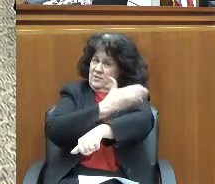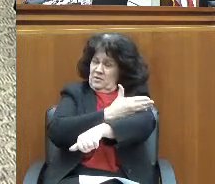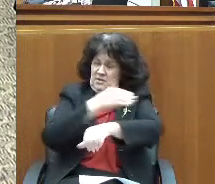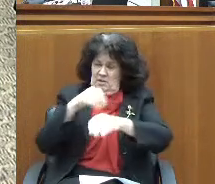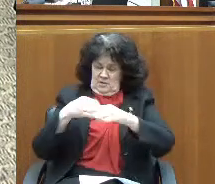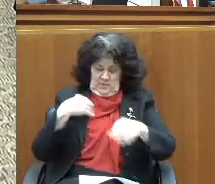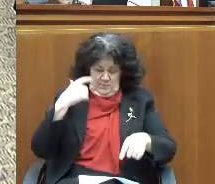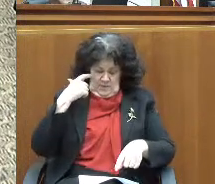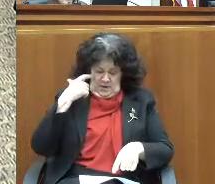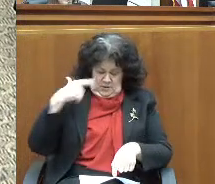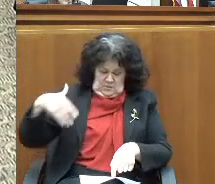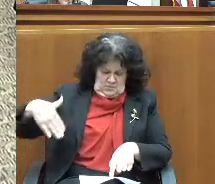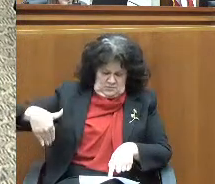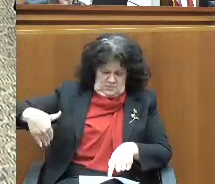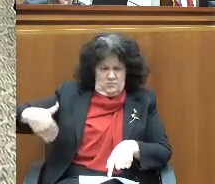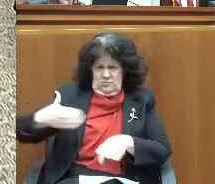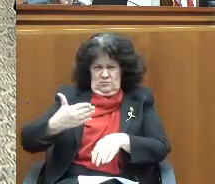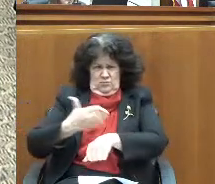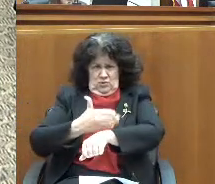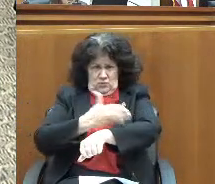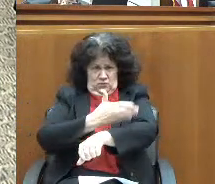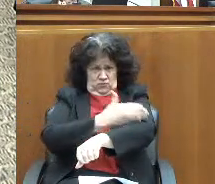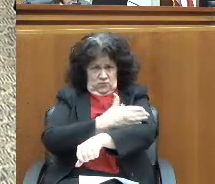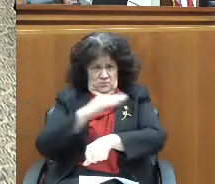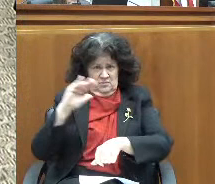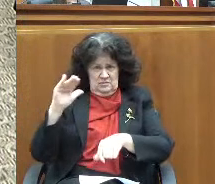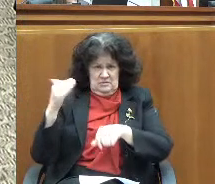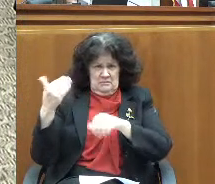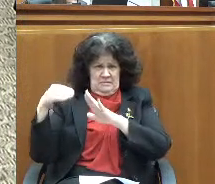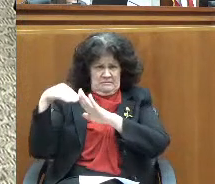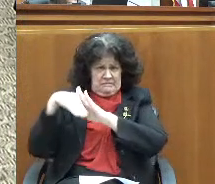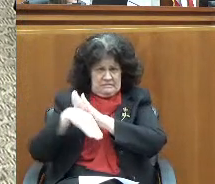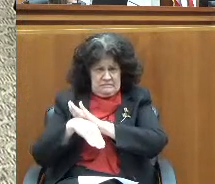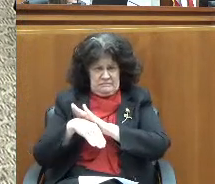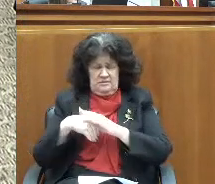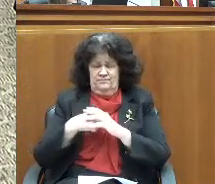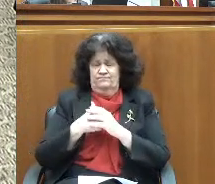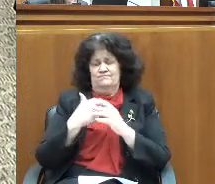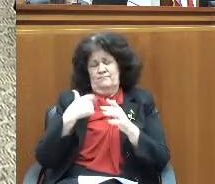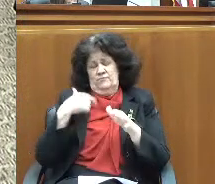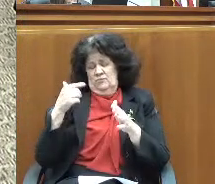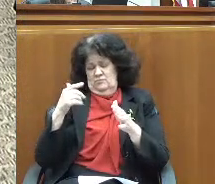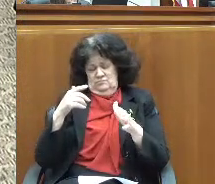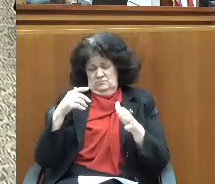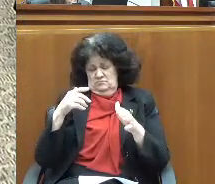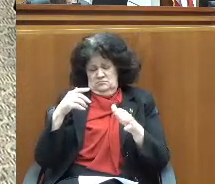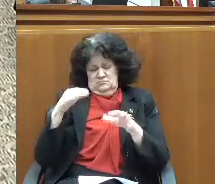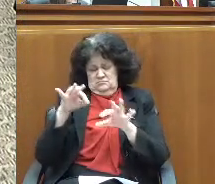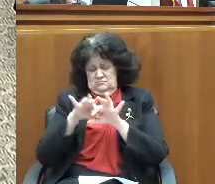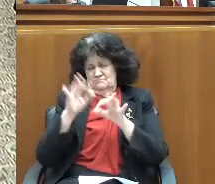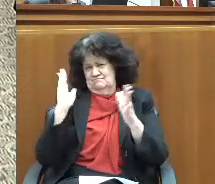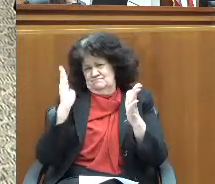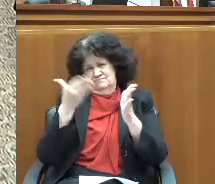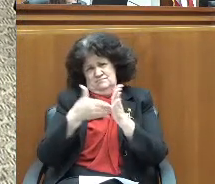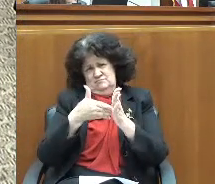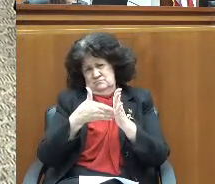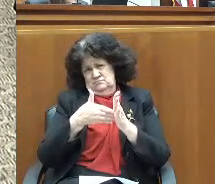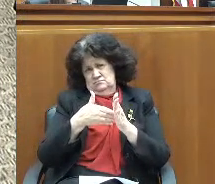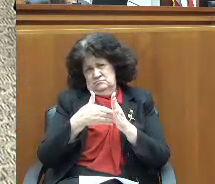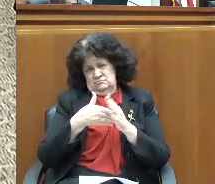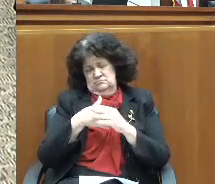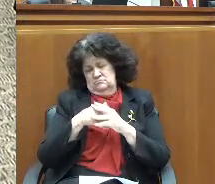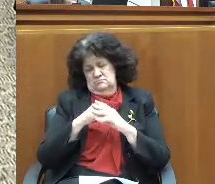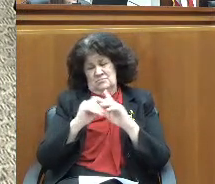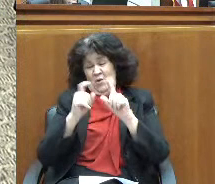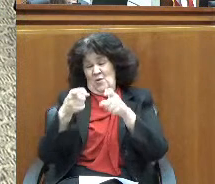this is not good. So I'm going to be voting against. I'm voting against The denial.